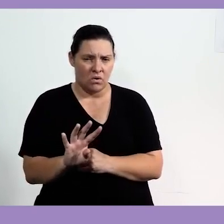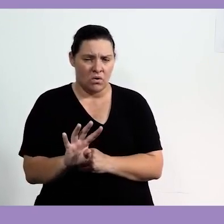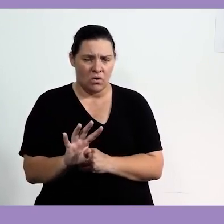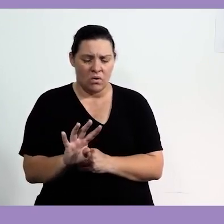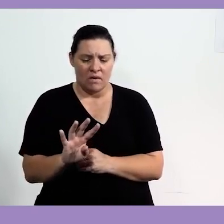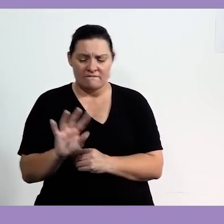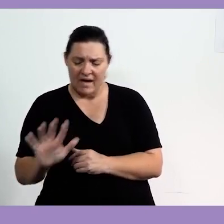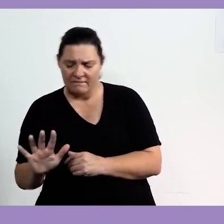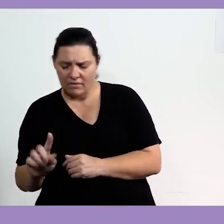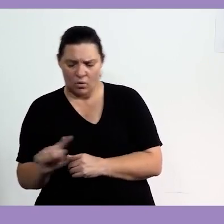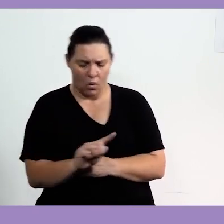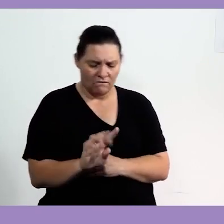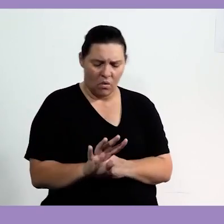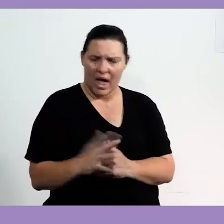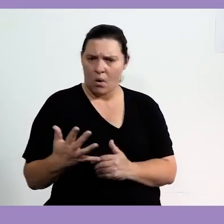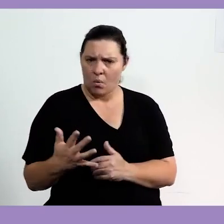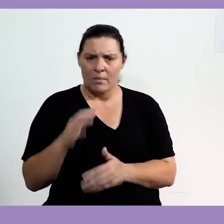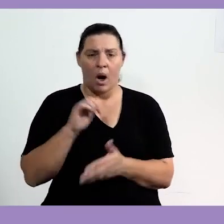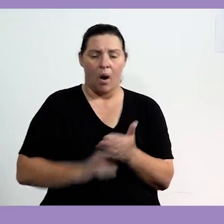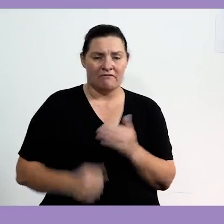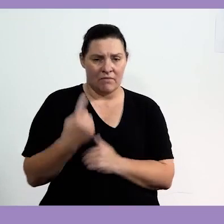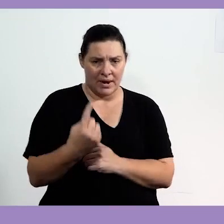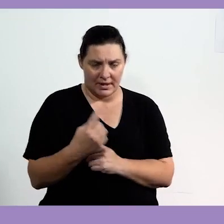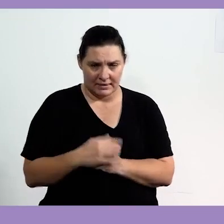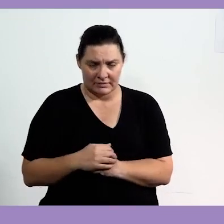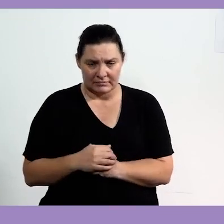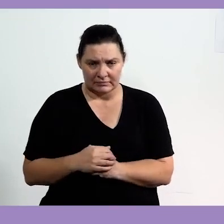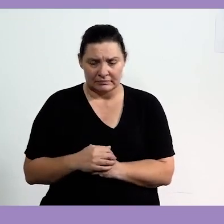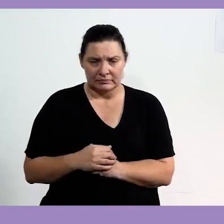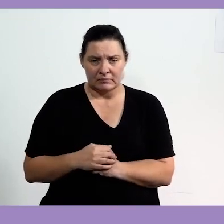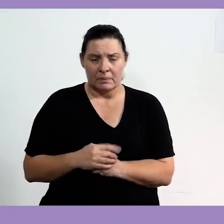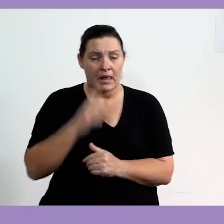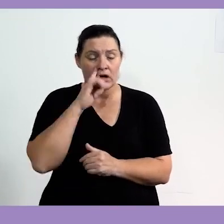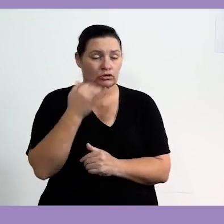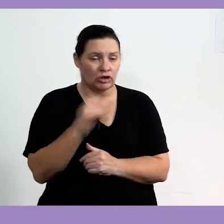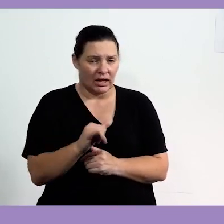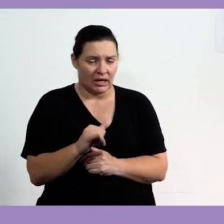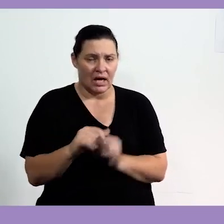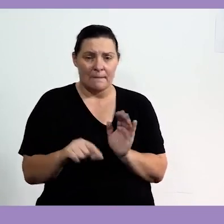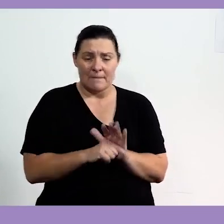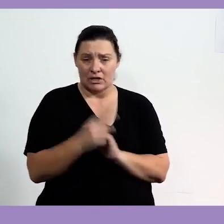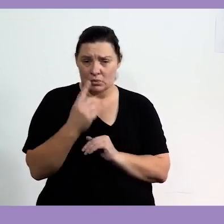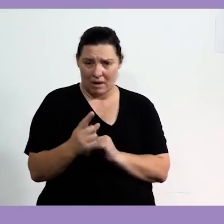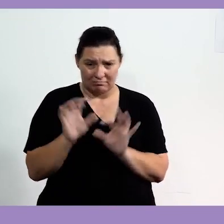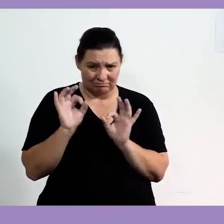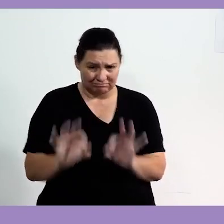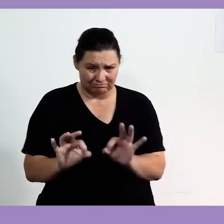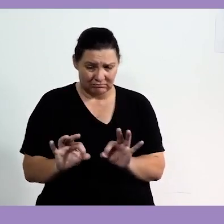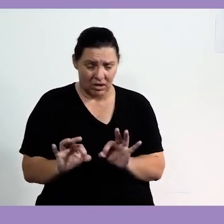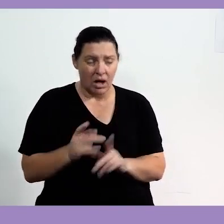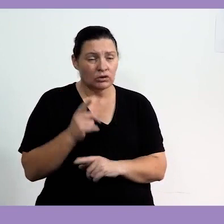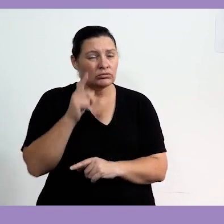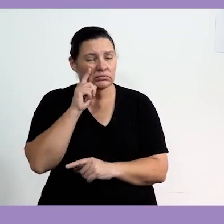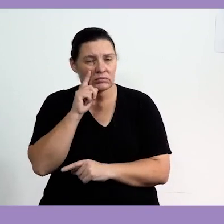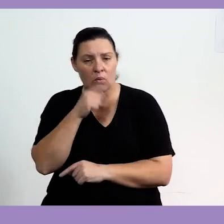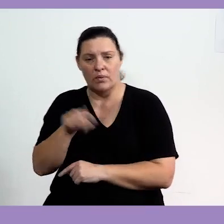5, how do I get to 4? Yes, I must subtract 1. But now to check if this minus 1 is the correct